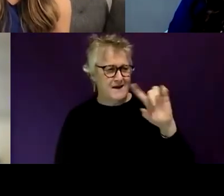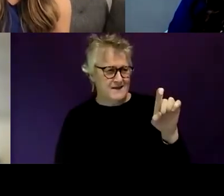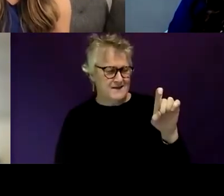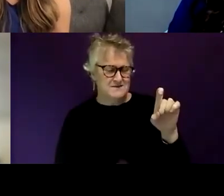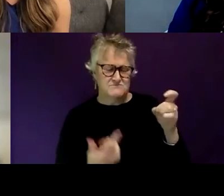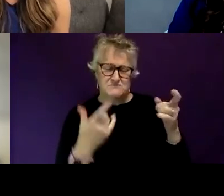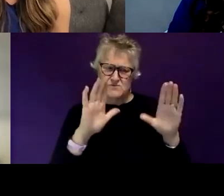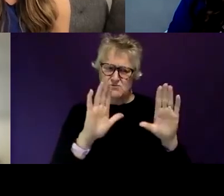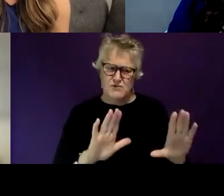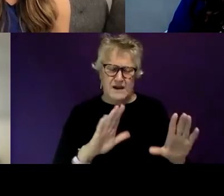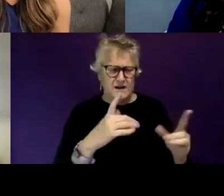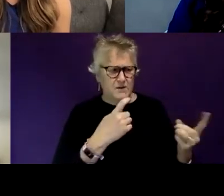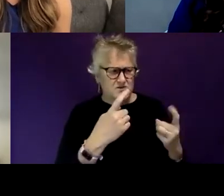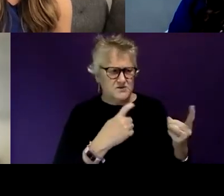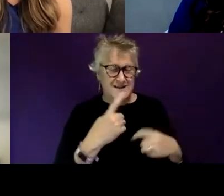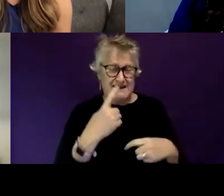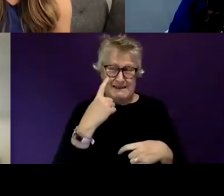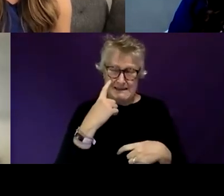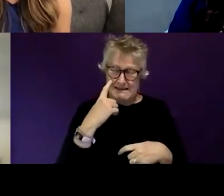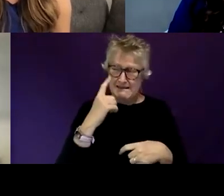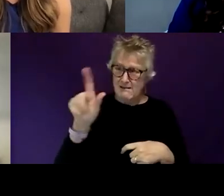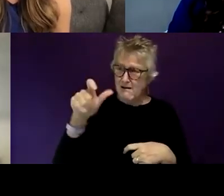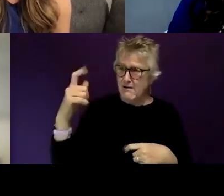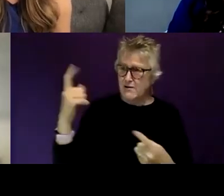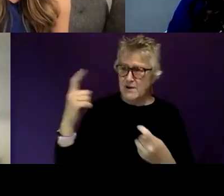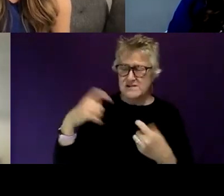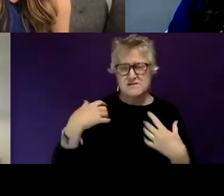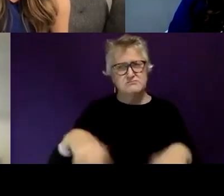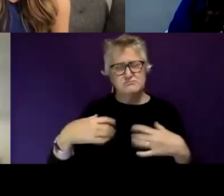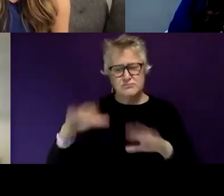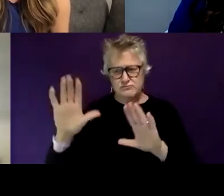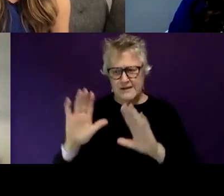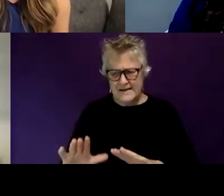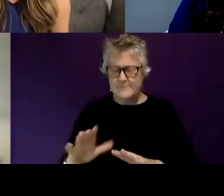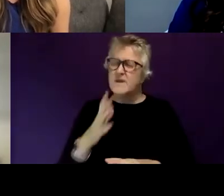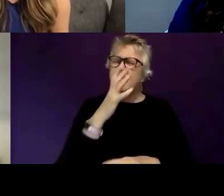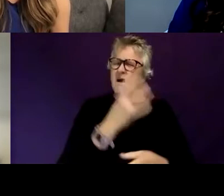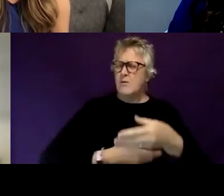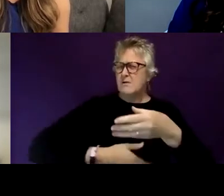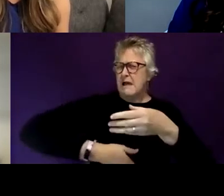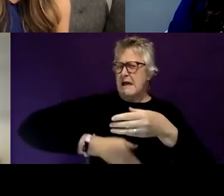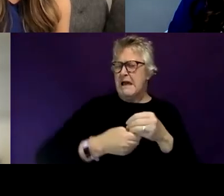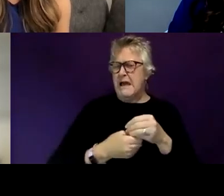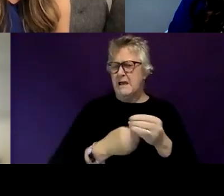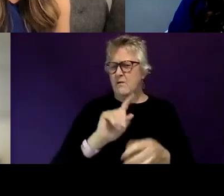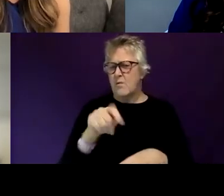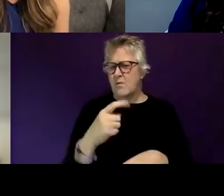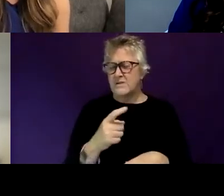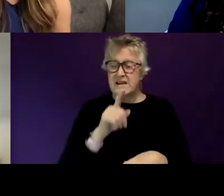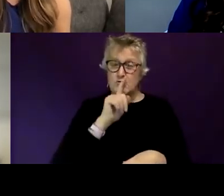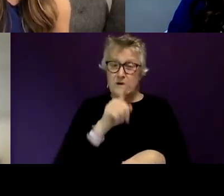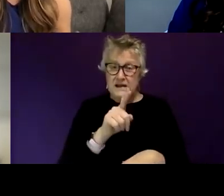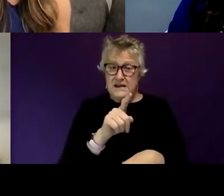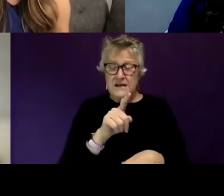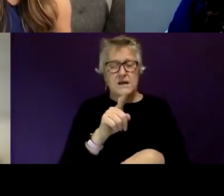gave such great answers. And just to add to that, I will say one of the things that we fought really hard to get this year, and